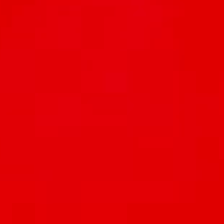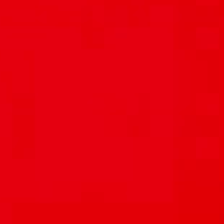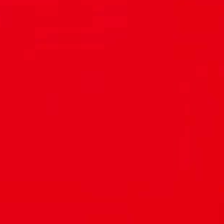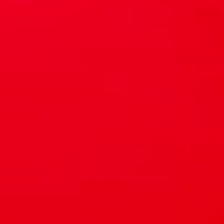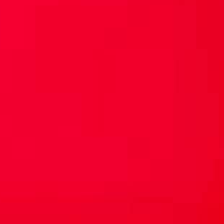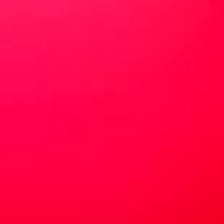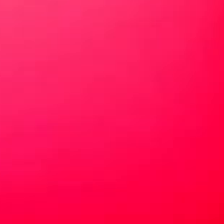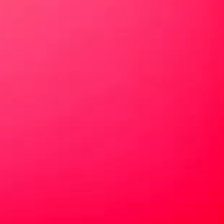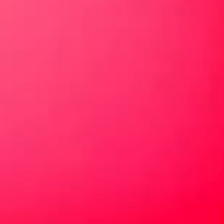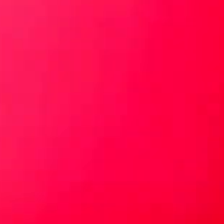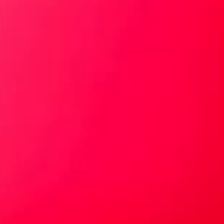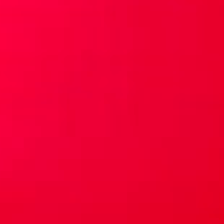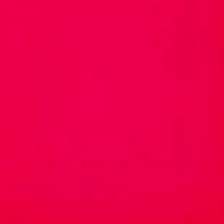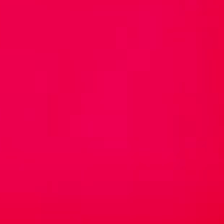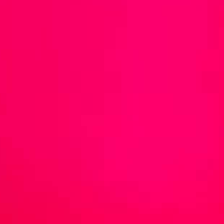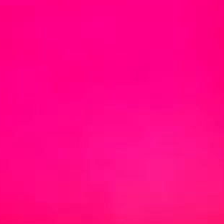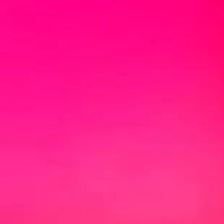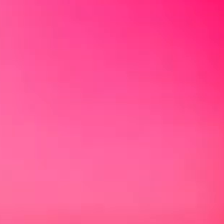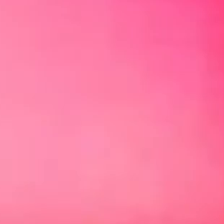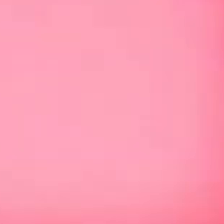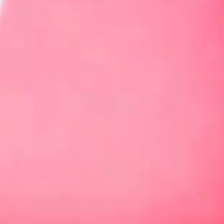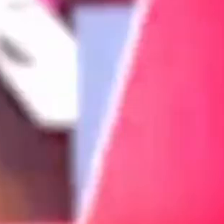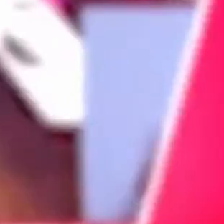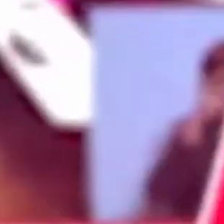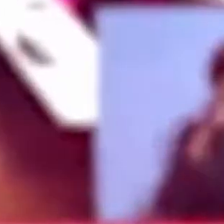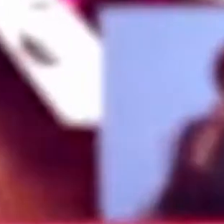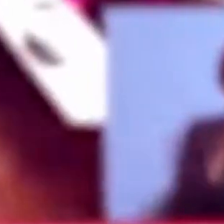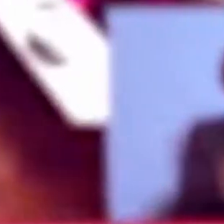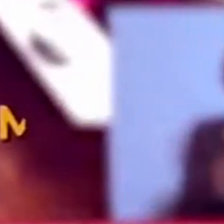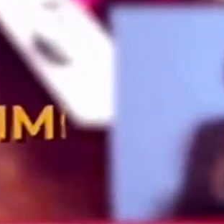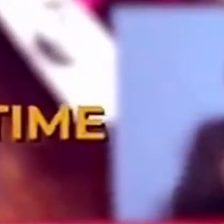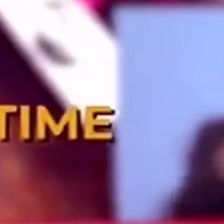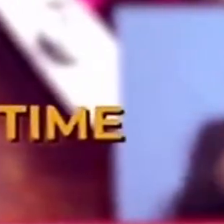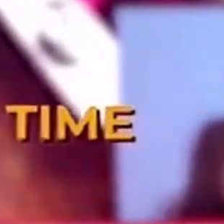You can now advertise on Parliament Television and Parliament